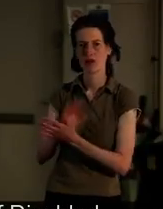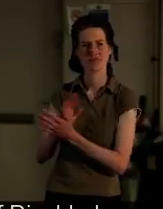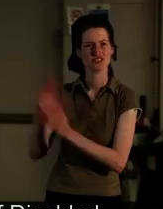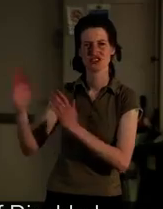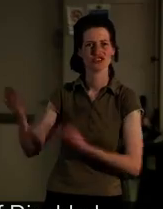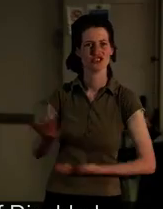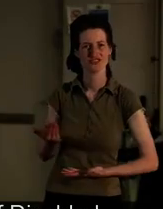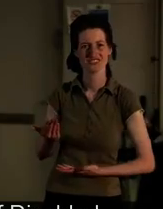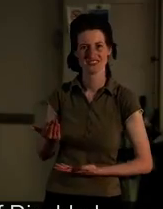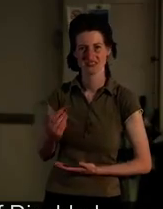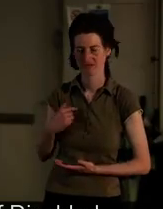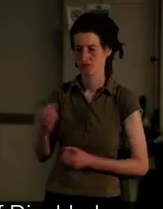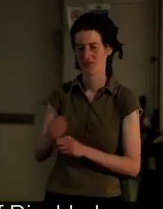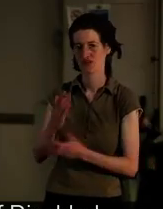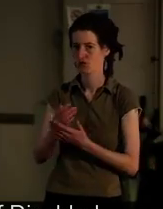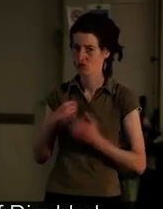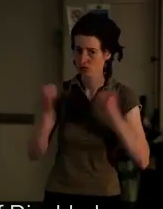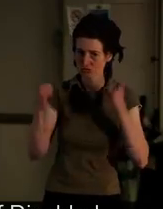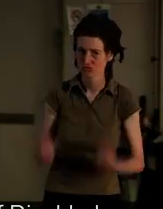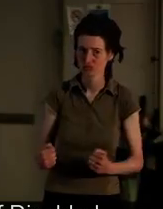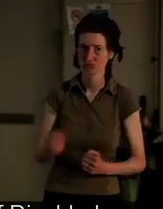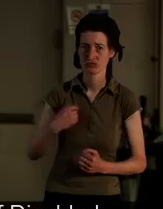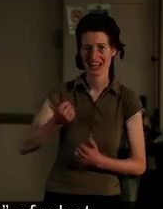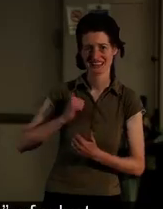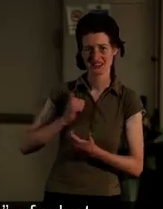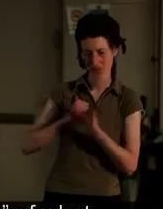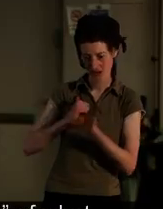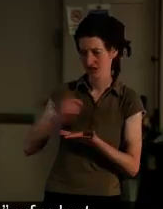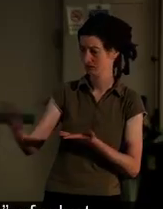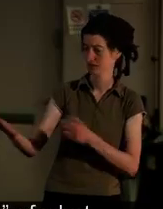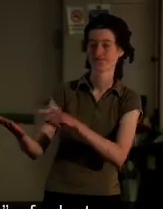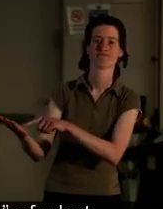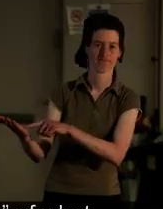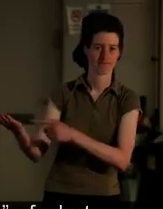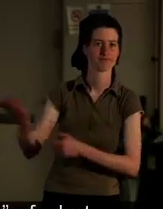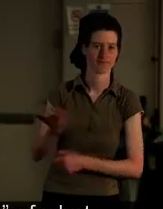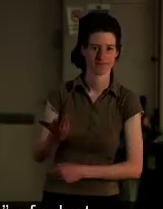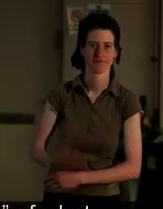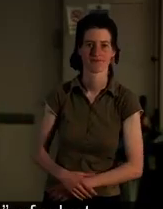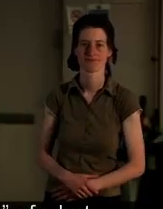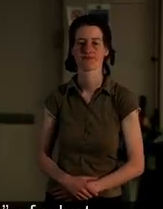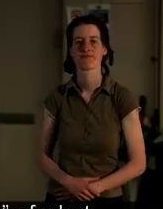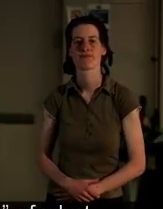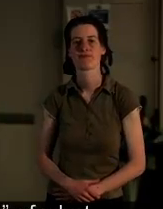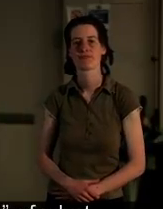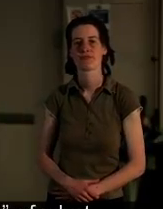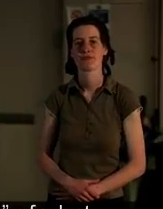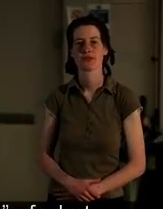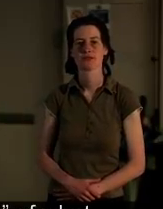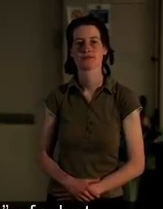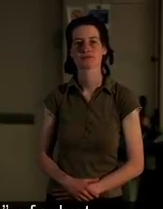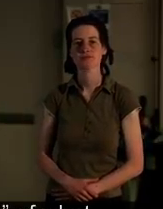it's there because of disabled people's organisations and disabled people who weren't happy with